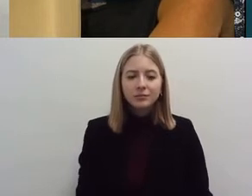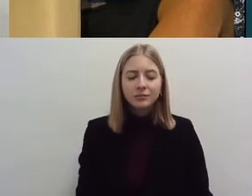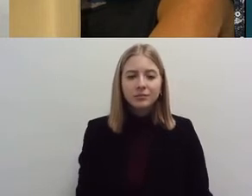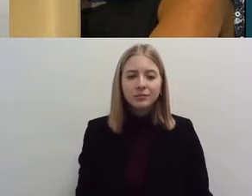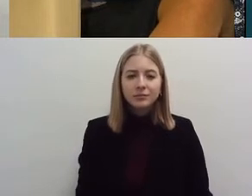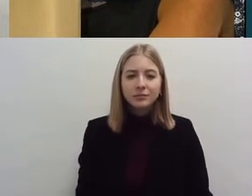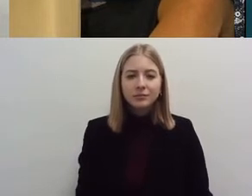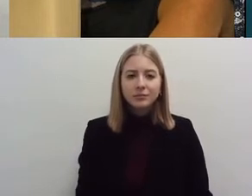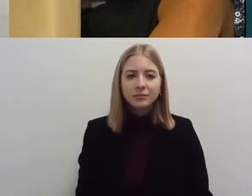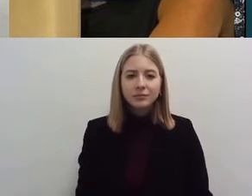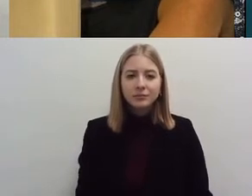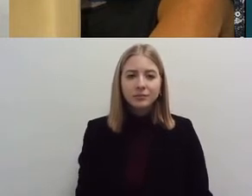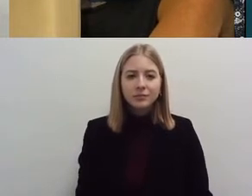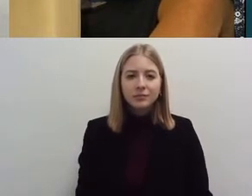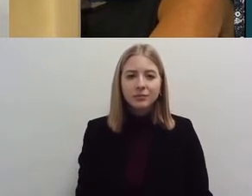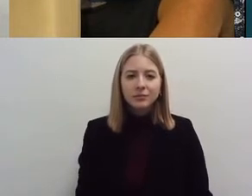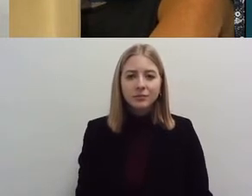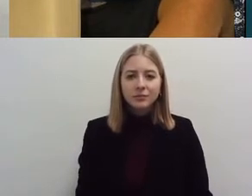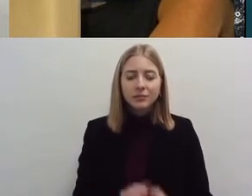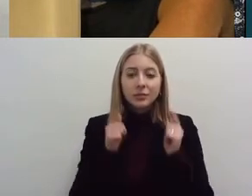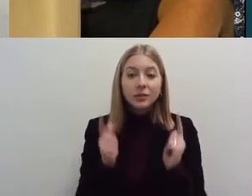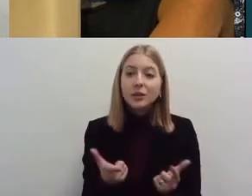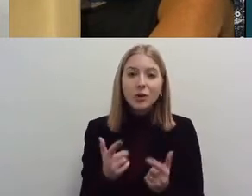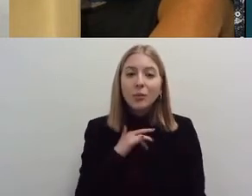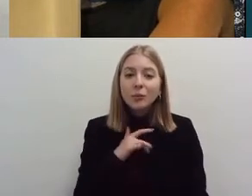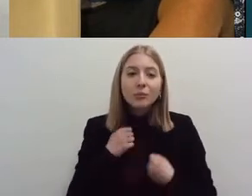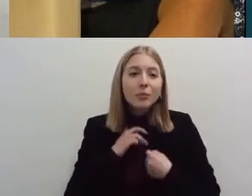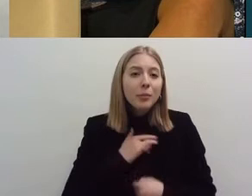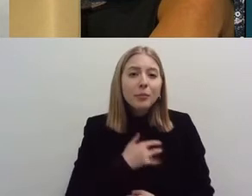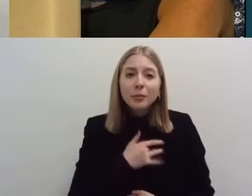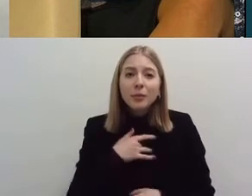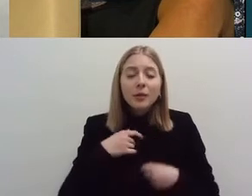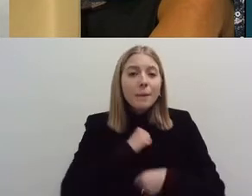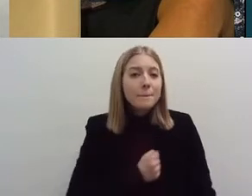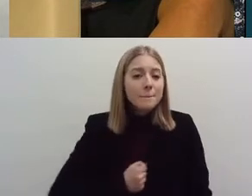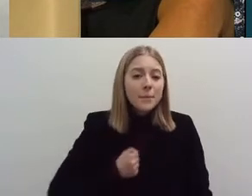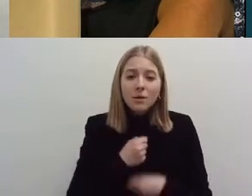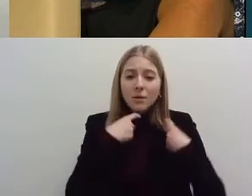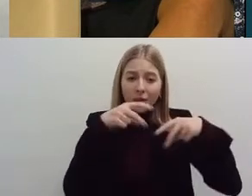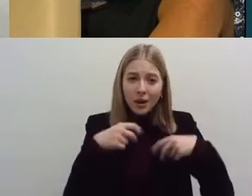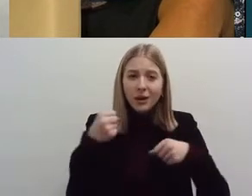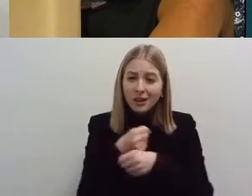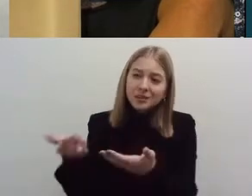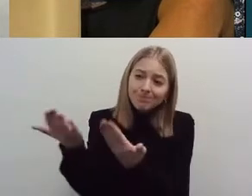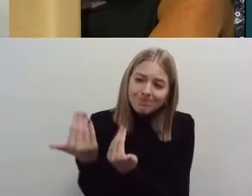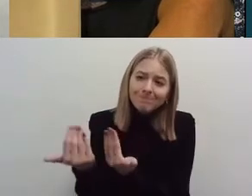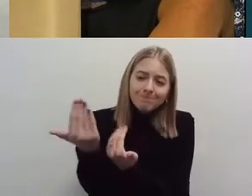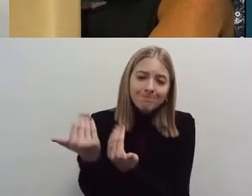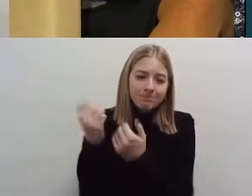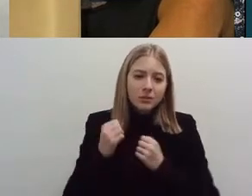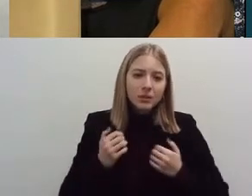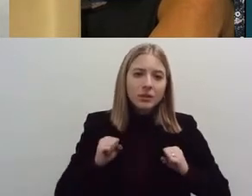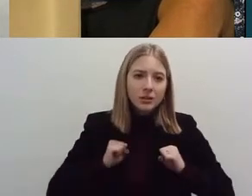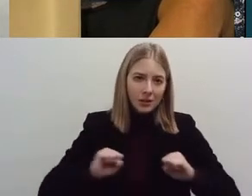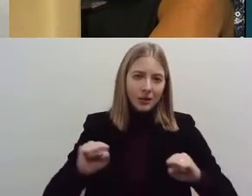things. And there's a lot of way how we are doing this. Well, we can meet with teenagers in person, and personally